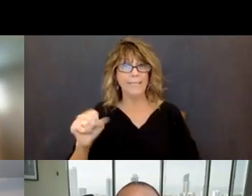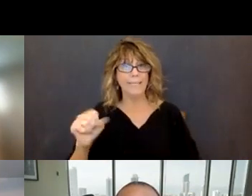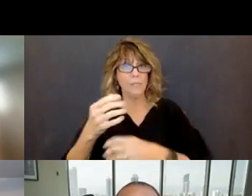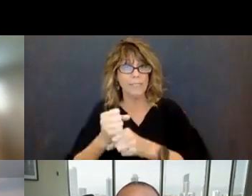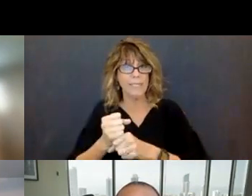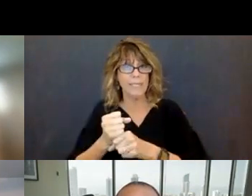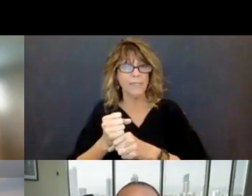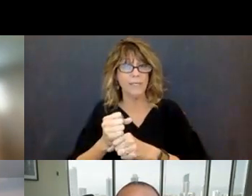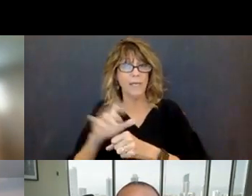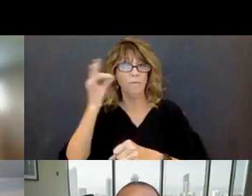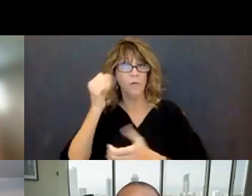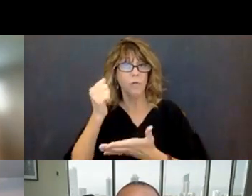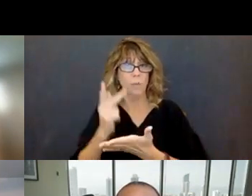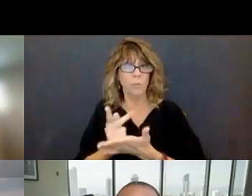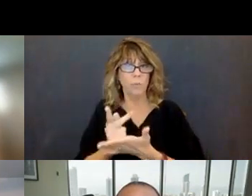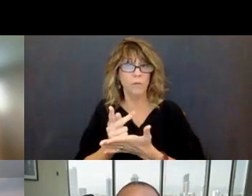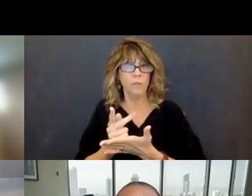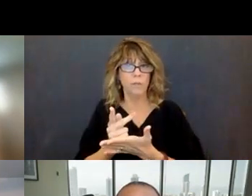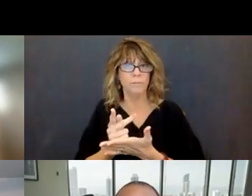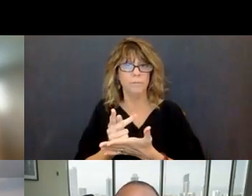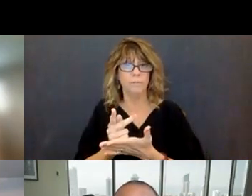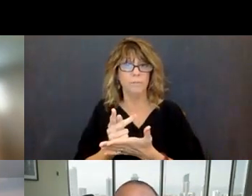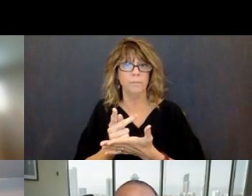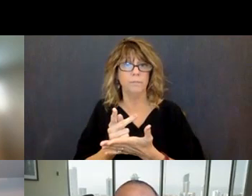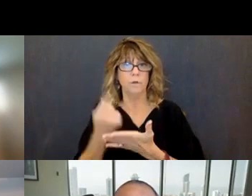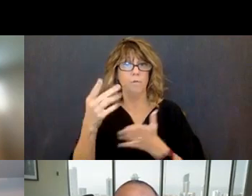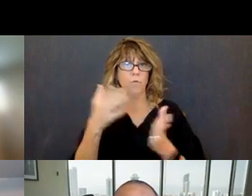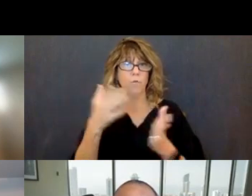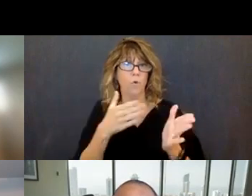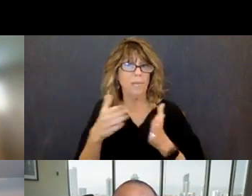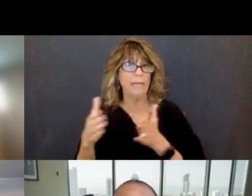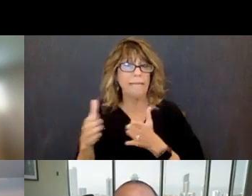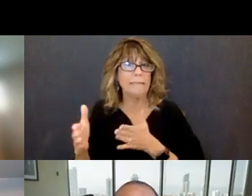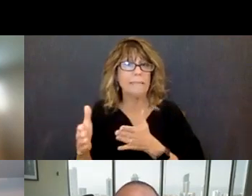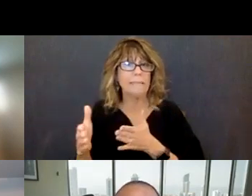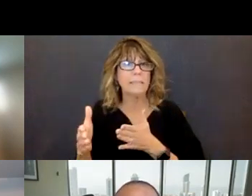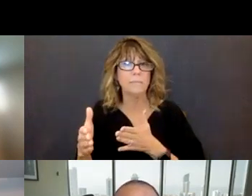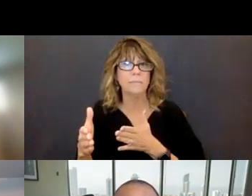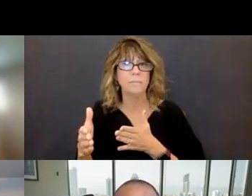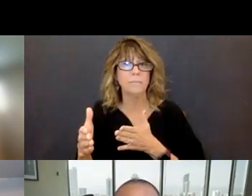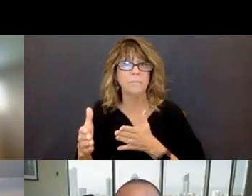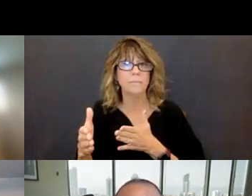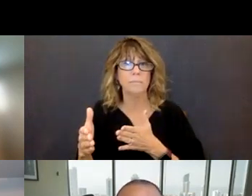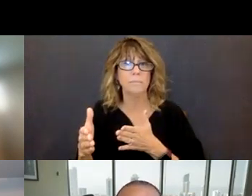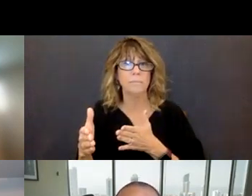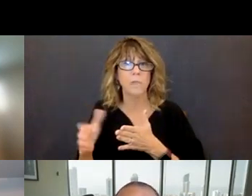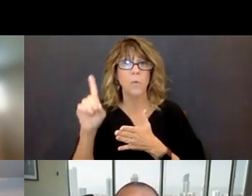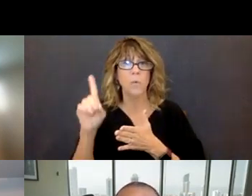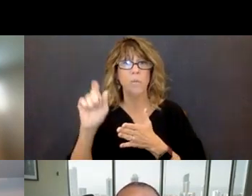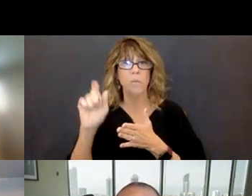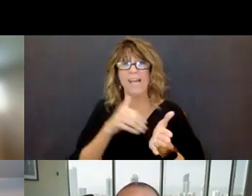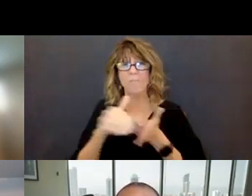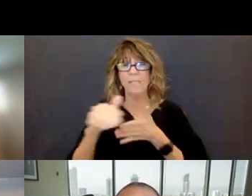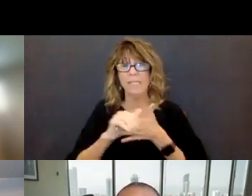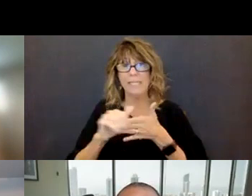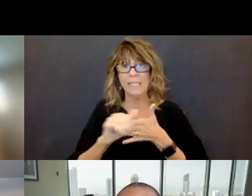approval for a plan that will invest an additional $1.5 billion in